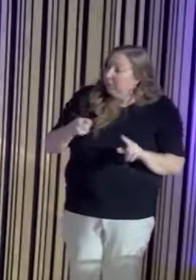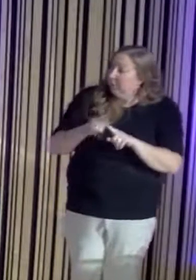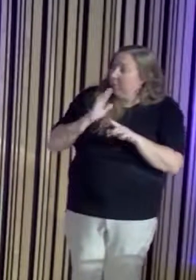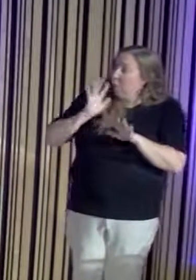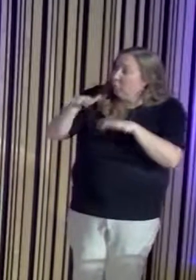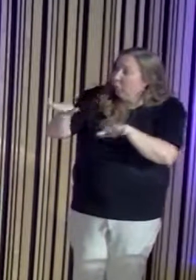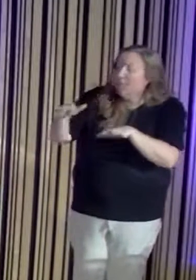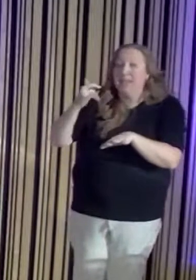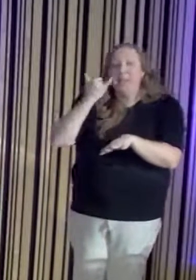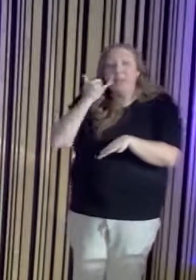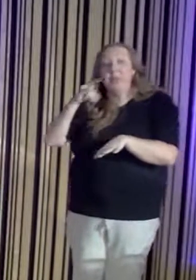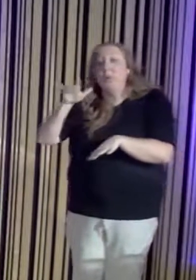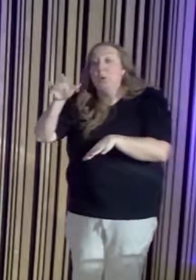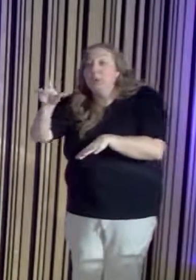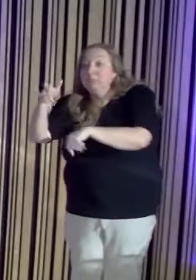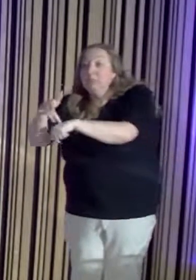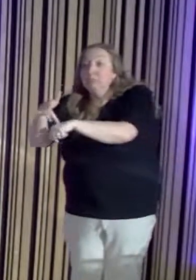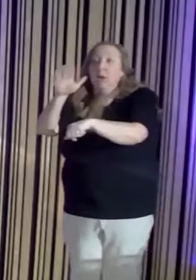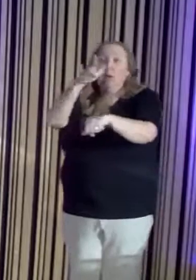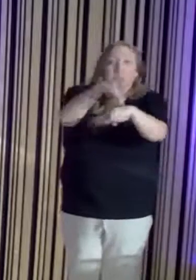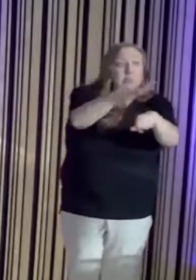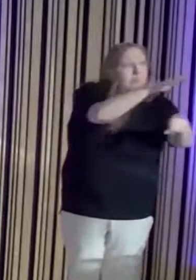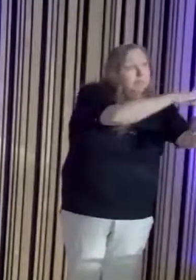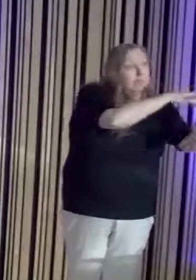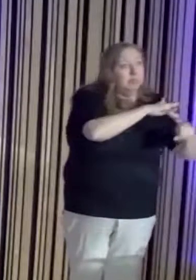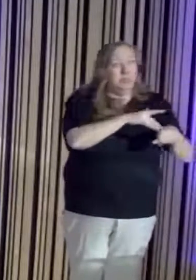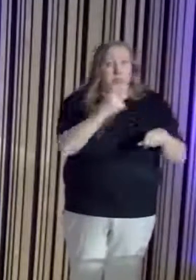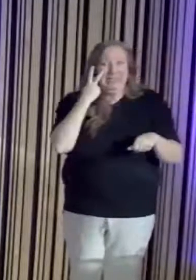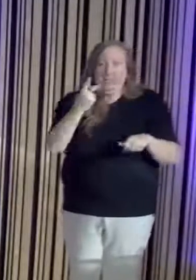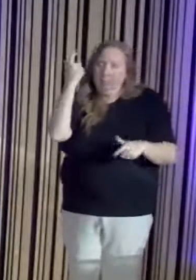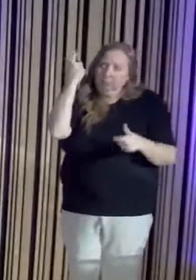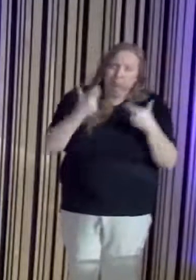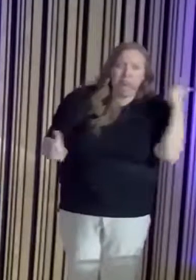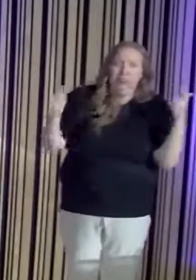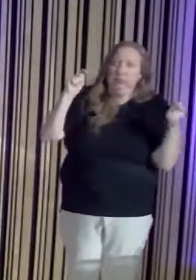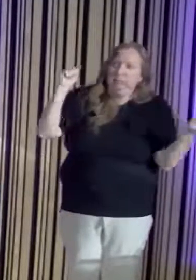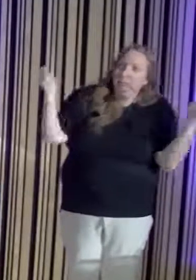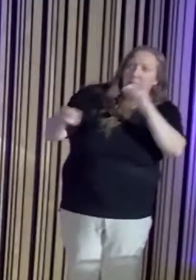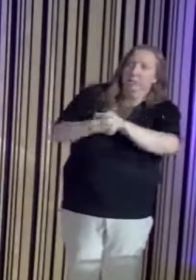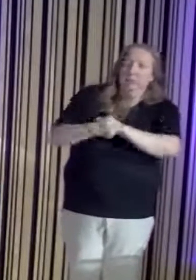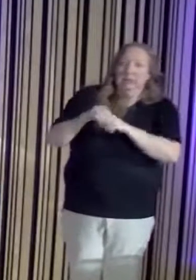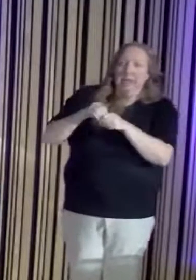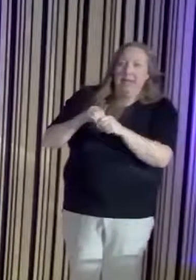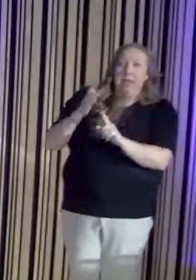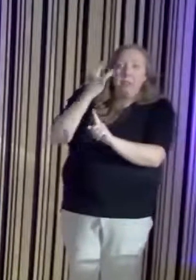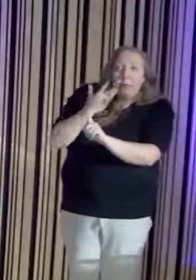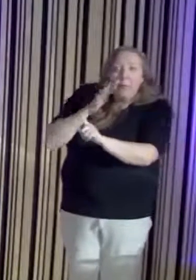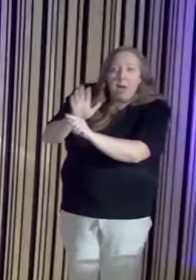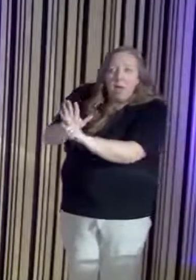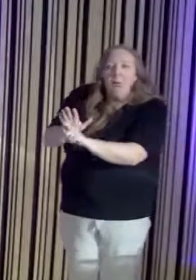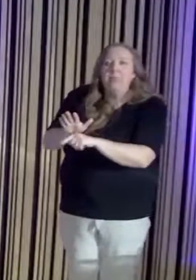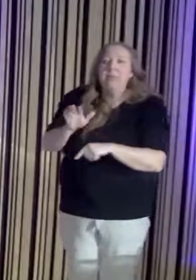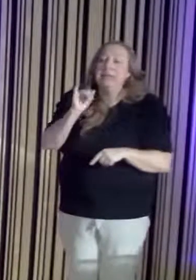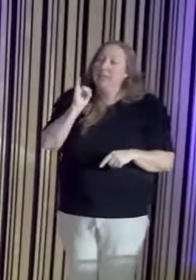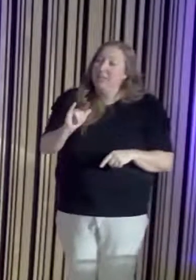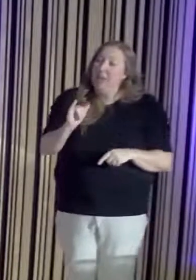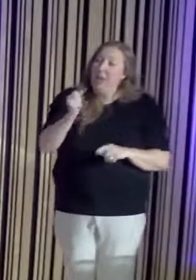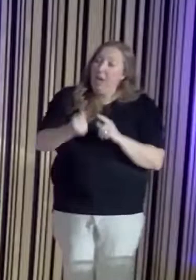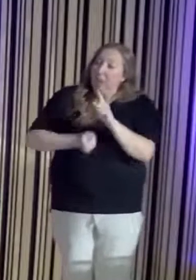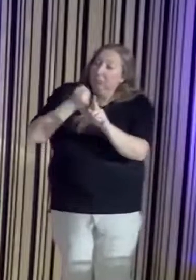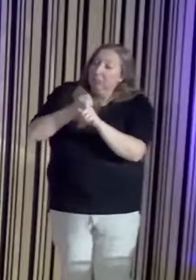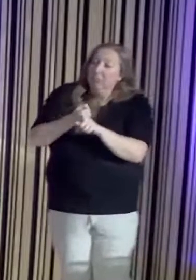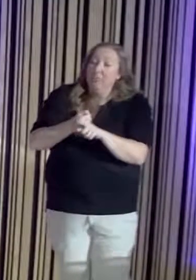place to place in the ocean, do you see huge variation in the microbiome? And does that variation mean something for the big function, the